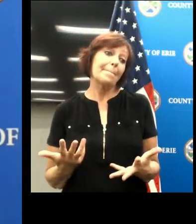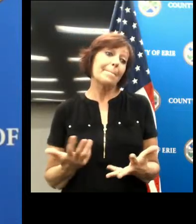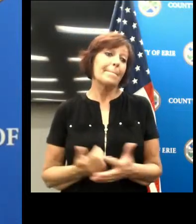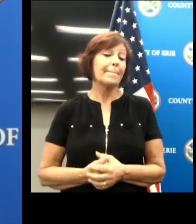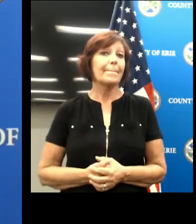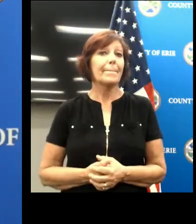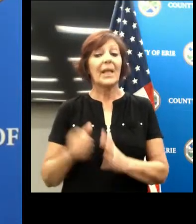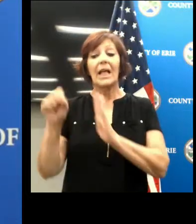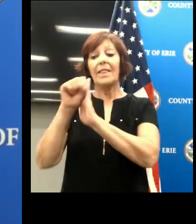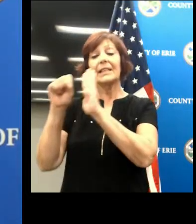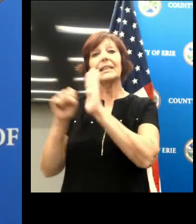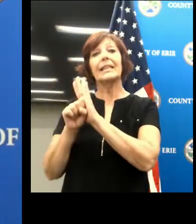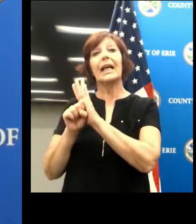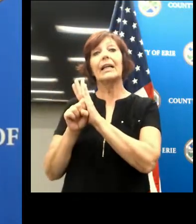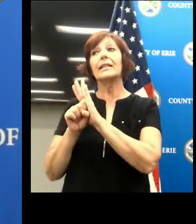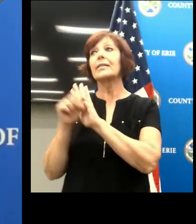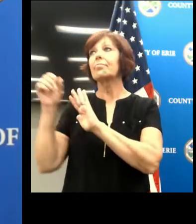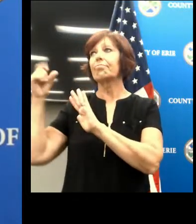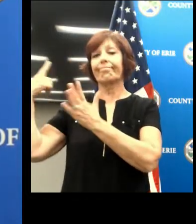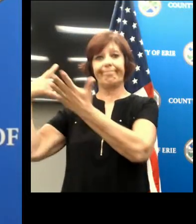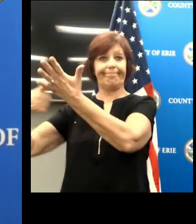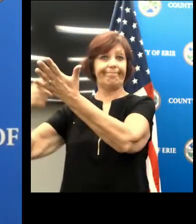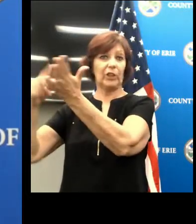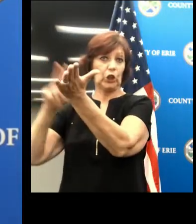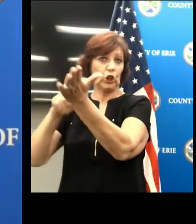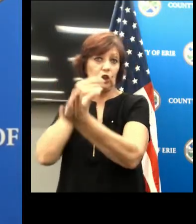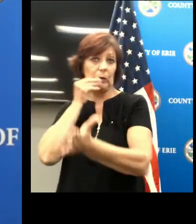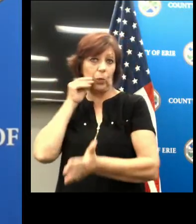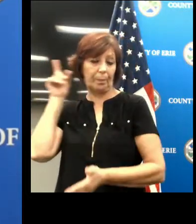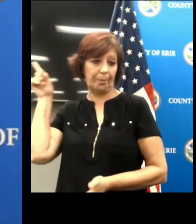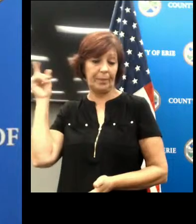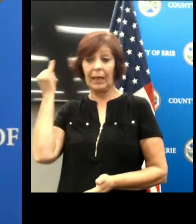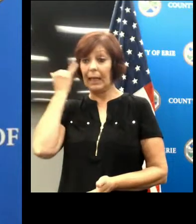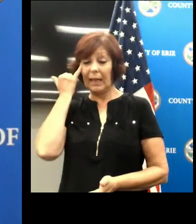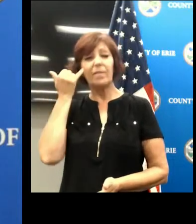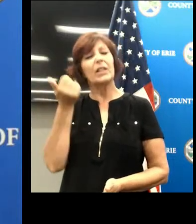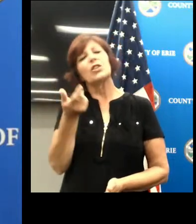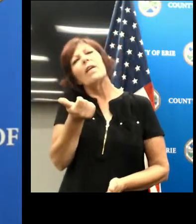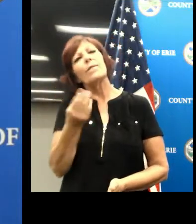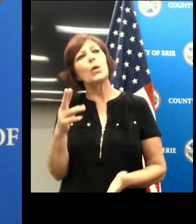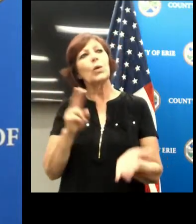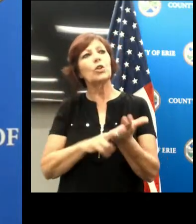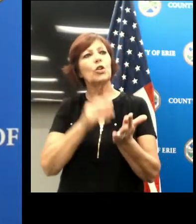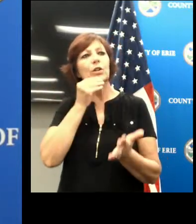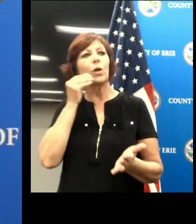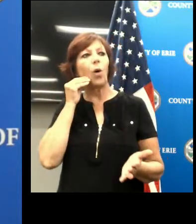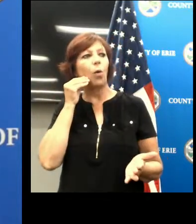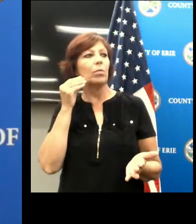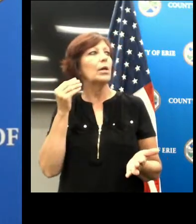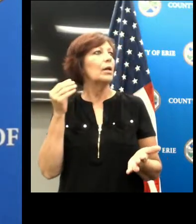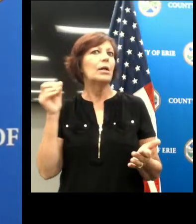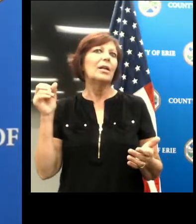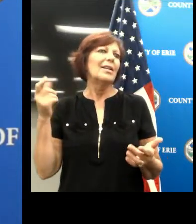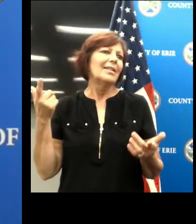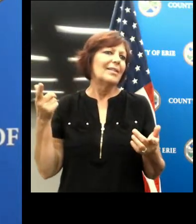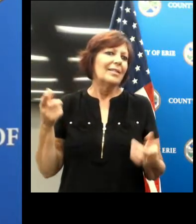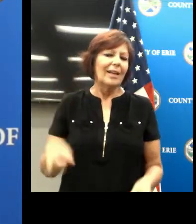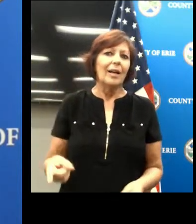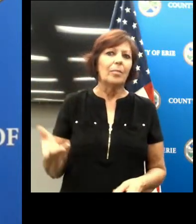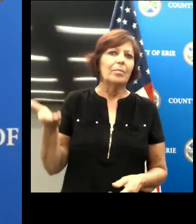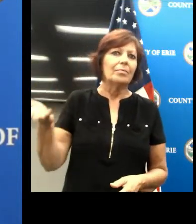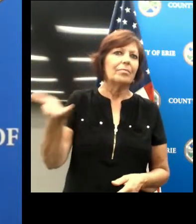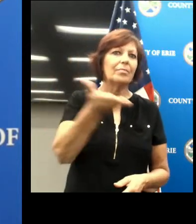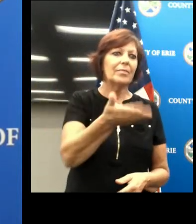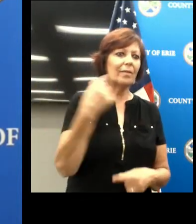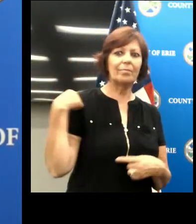It's up to the state to talk about nursing homes. And if there are cases, and I believe there are a few cases in nursing homes, as there have been a few cases in nursing homes